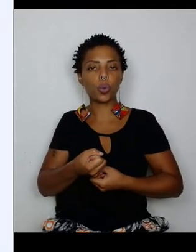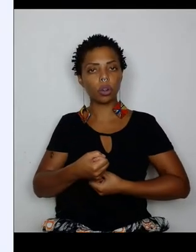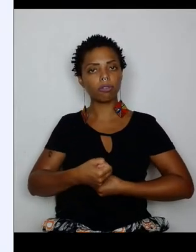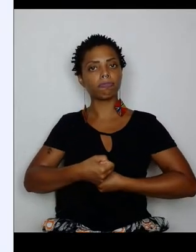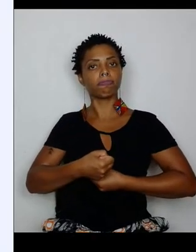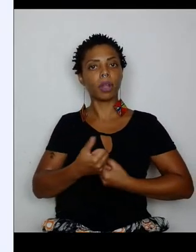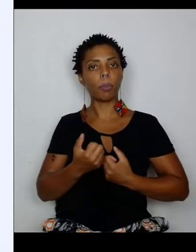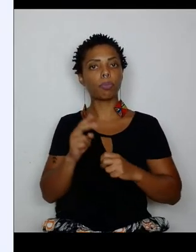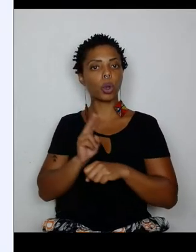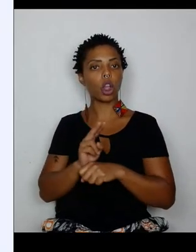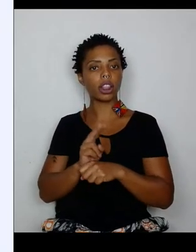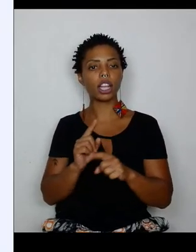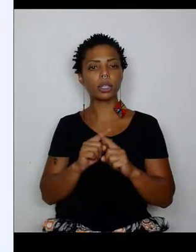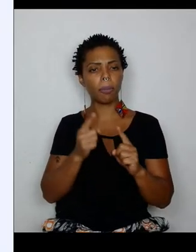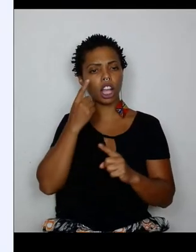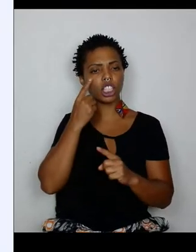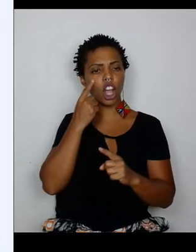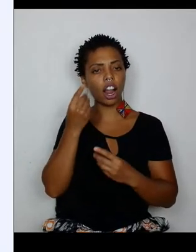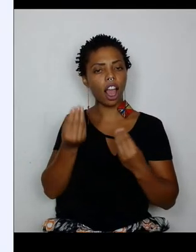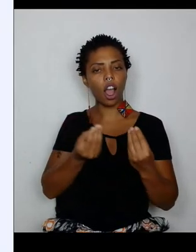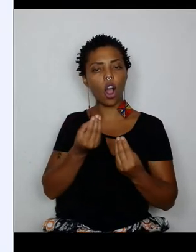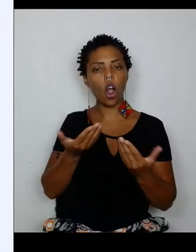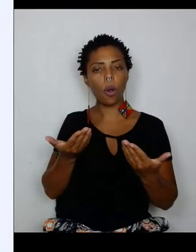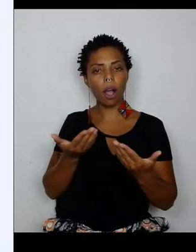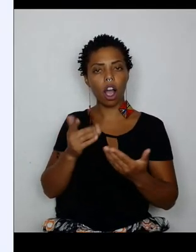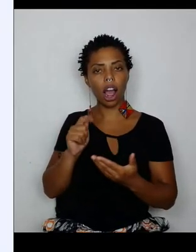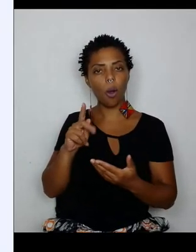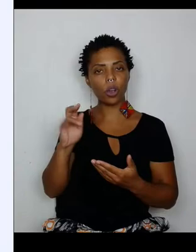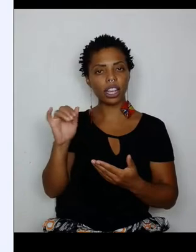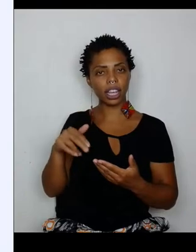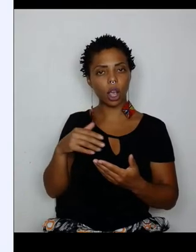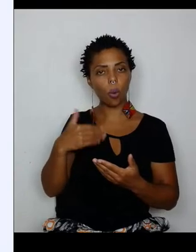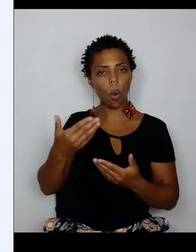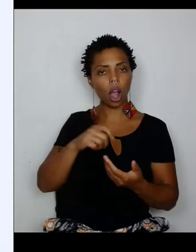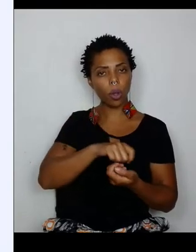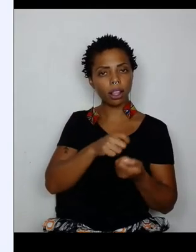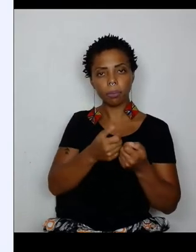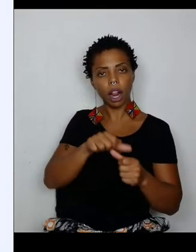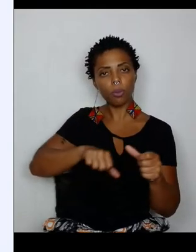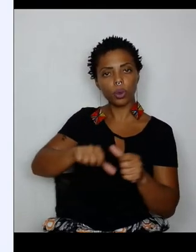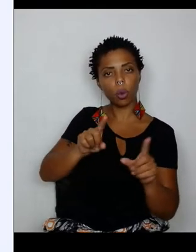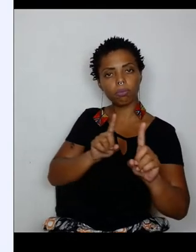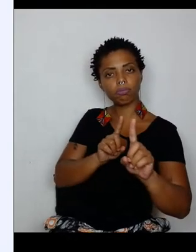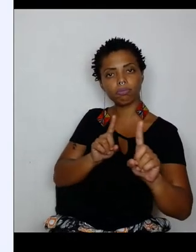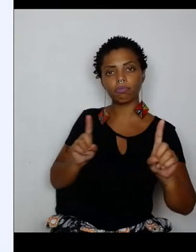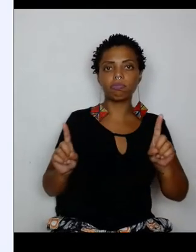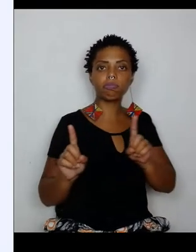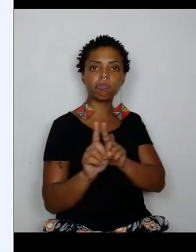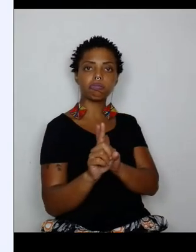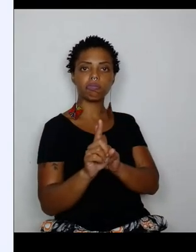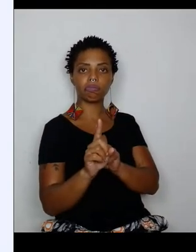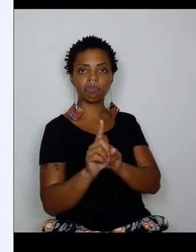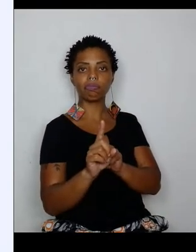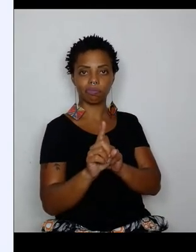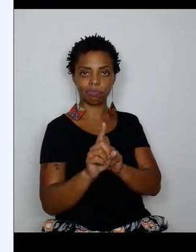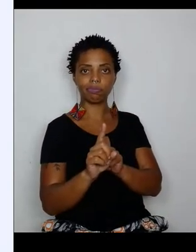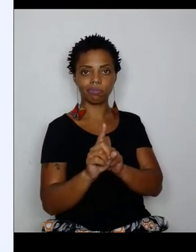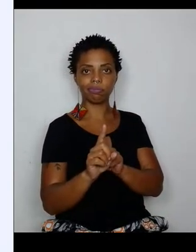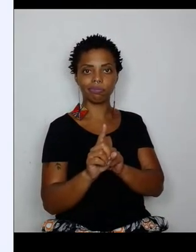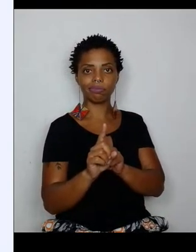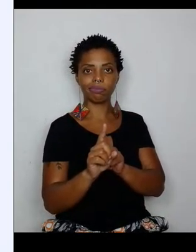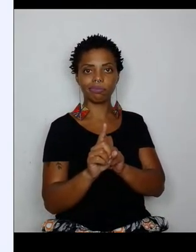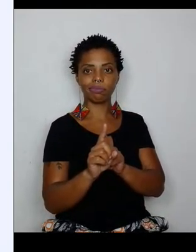altered this scene into a close-up iconic half-length and over-life-sized double portrait of these two